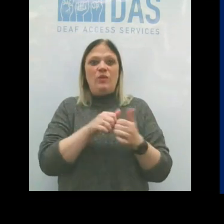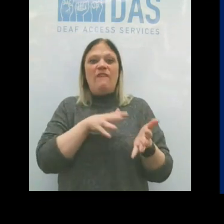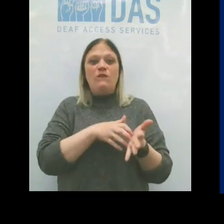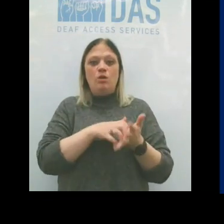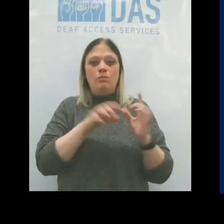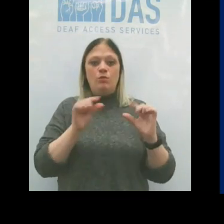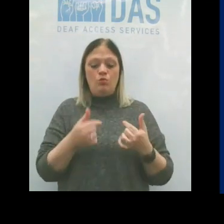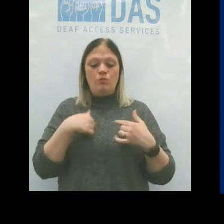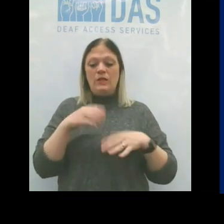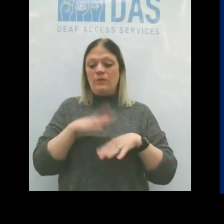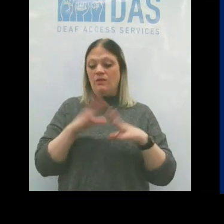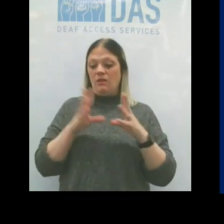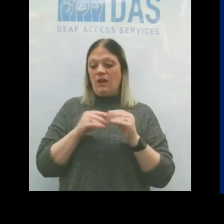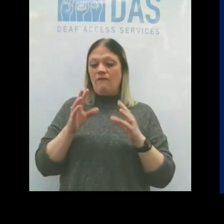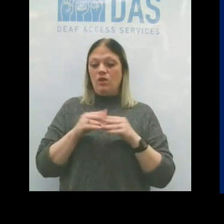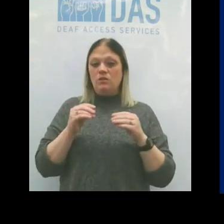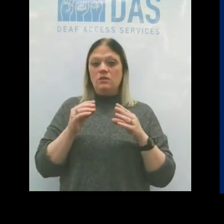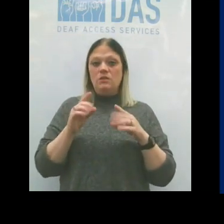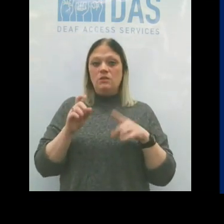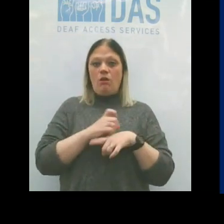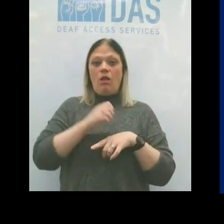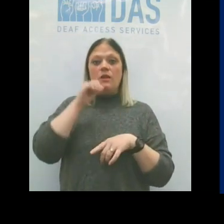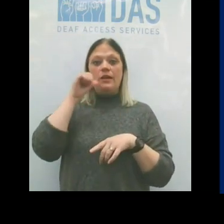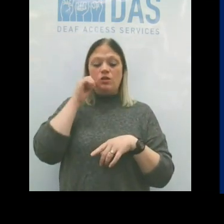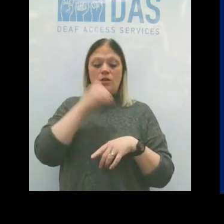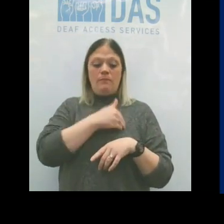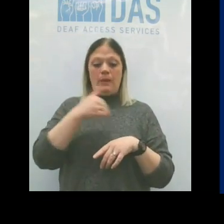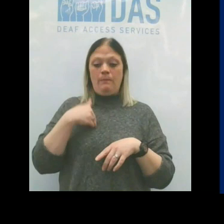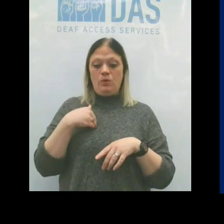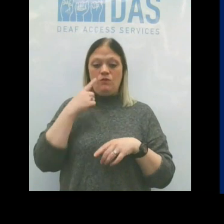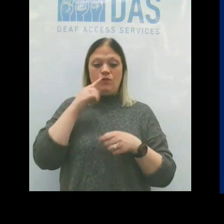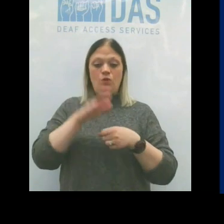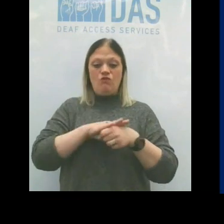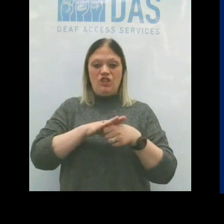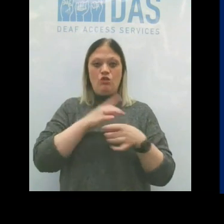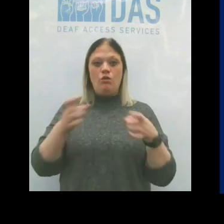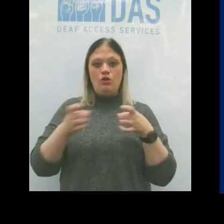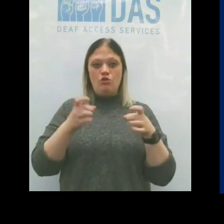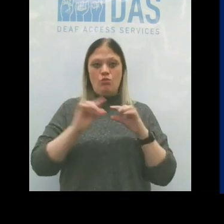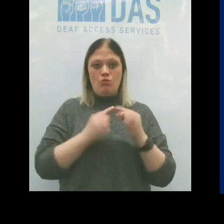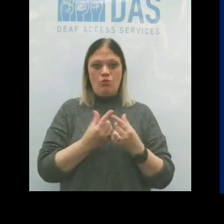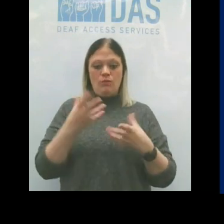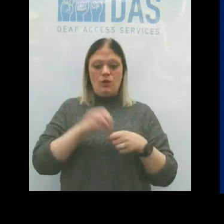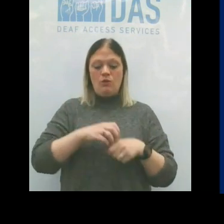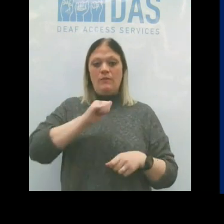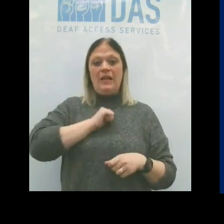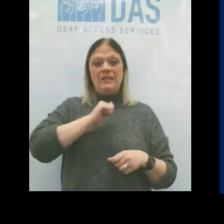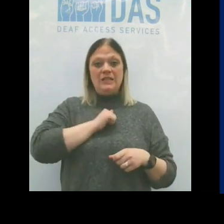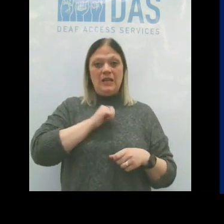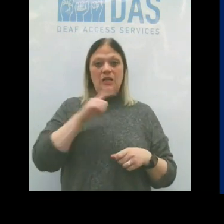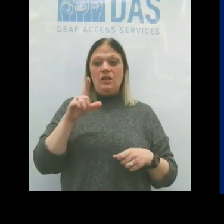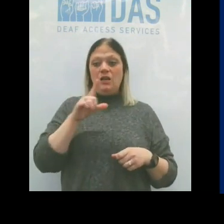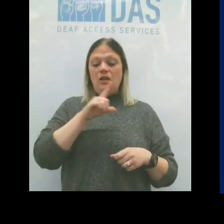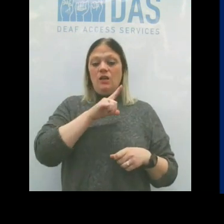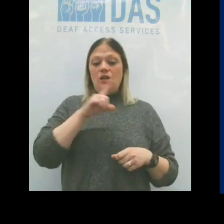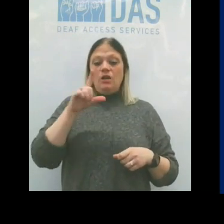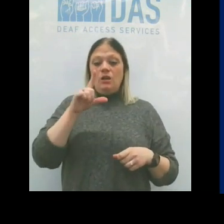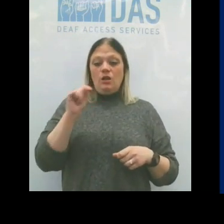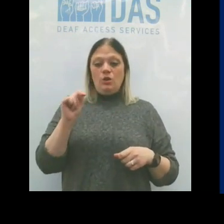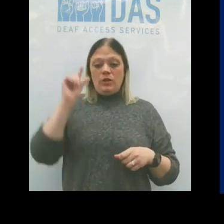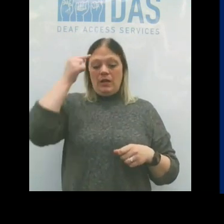on a conference call yesterday with members of what is now the Regional Control Group, which includes myself, Lieutenant Governor Kathy